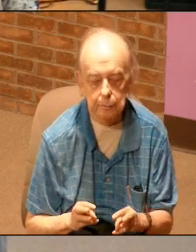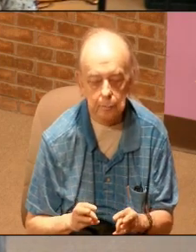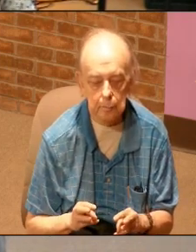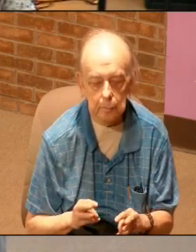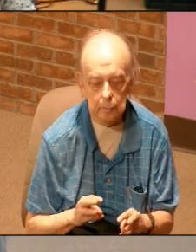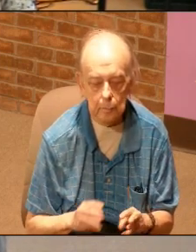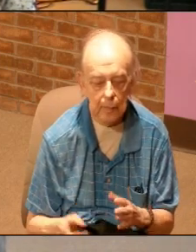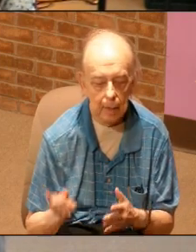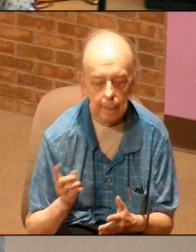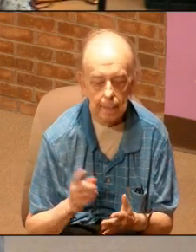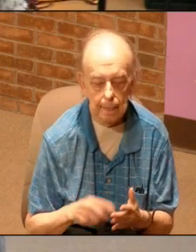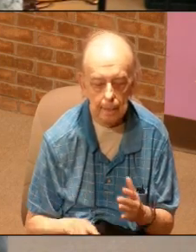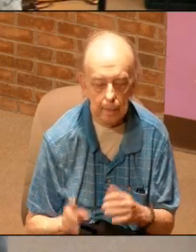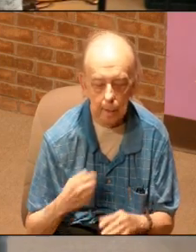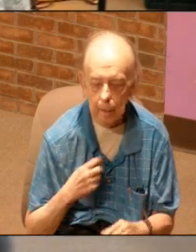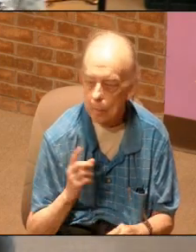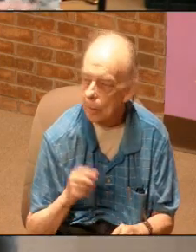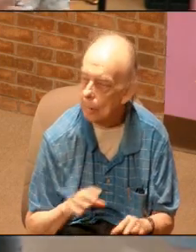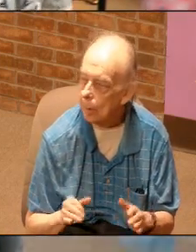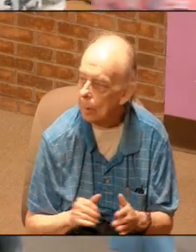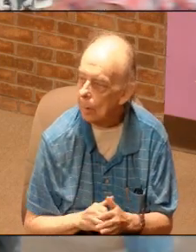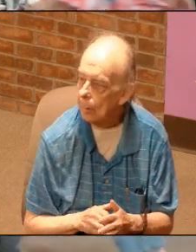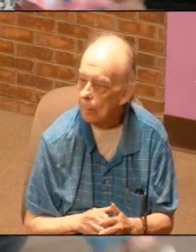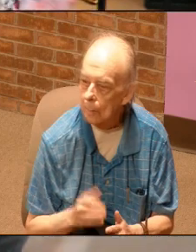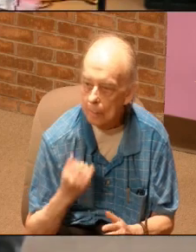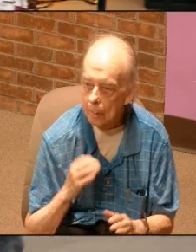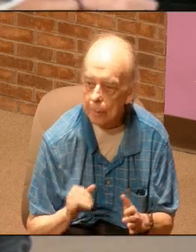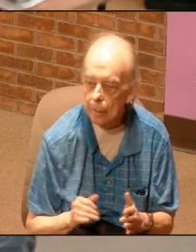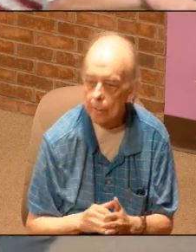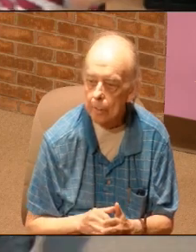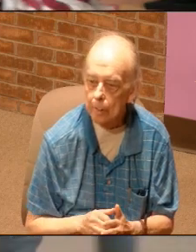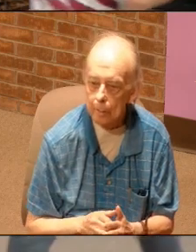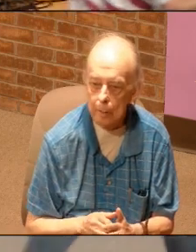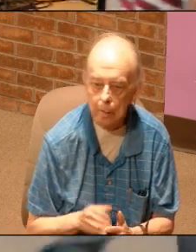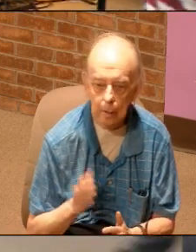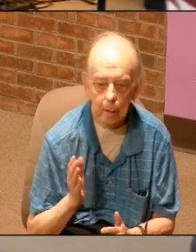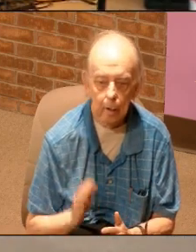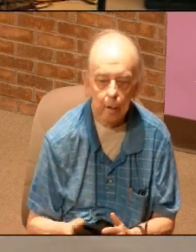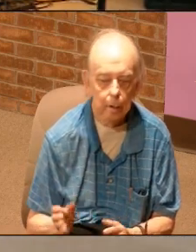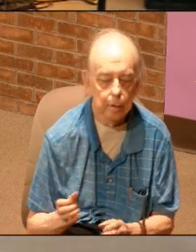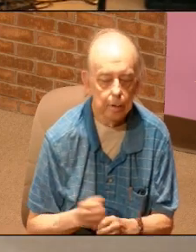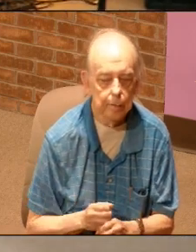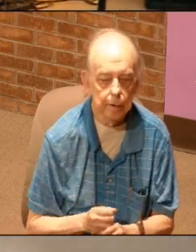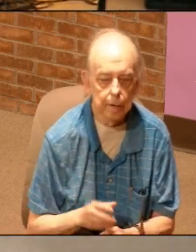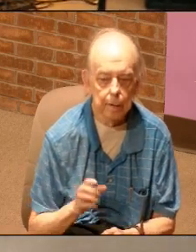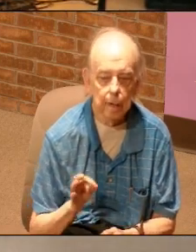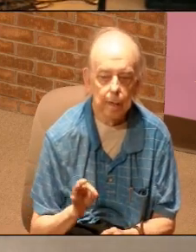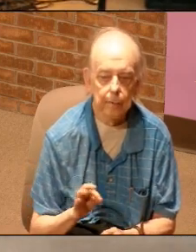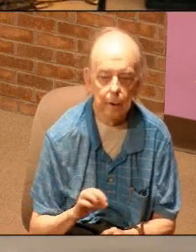to do what it is that we're required to do. If you don't do it, you're never going to eat the frog.